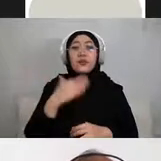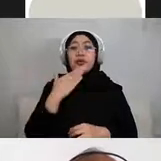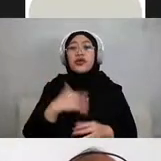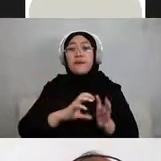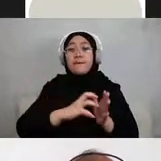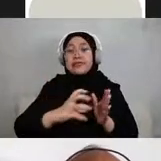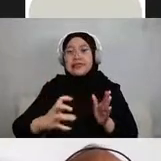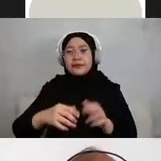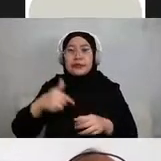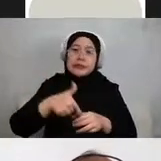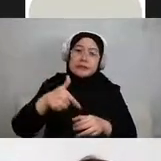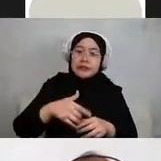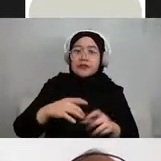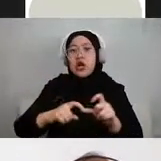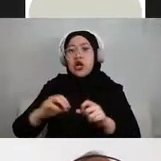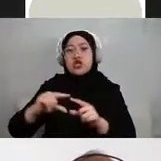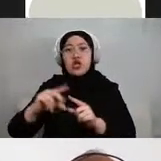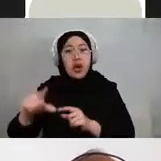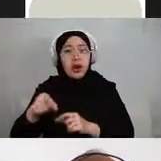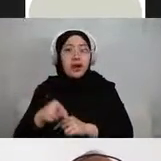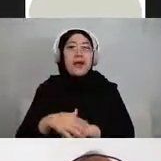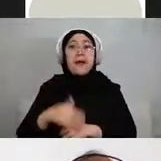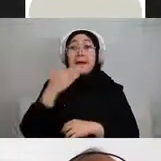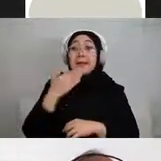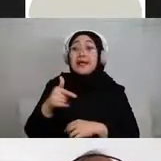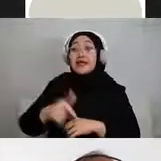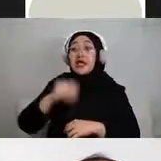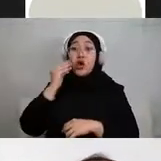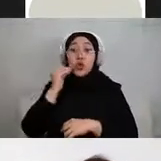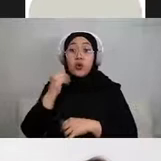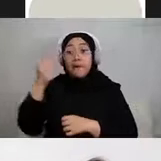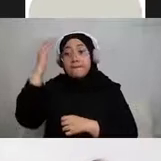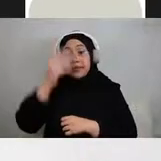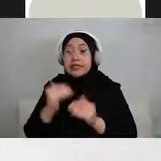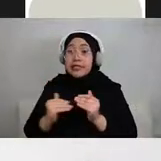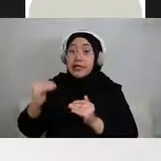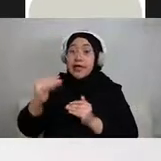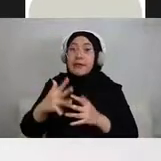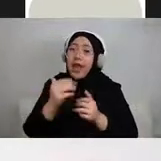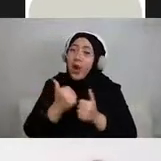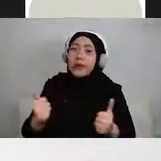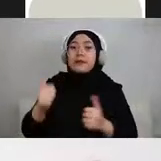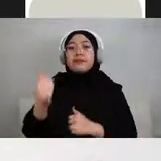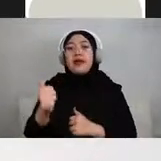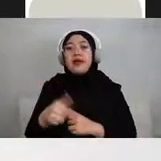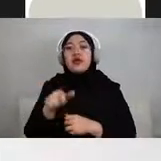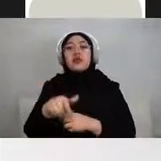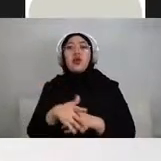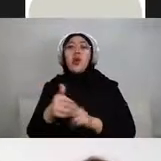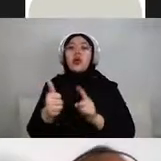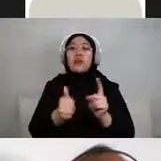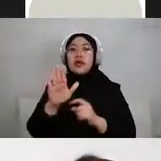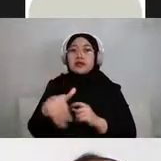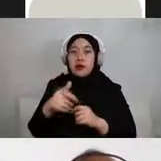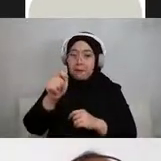bus can be improved, and we can go for the operations up to 16 years. And there are many features and